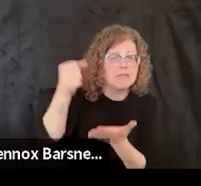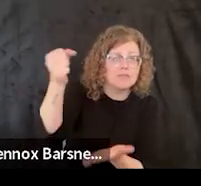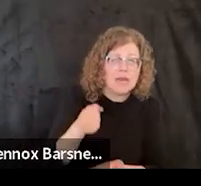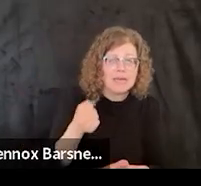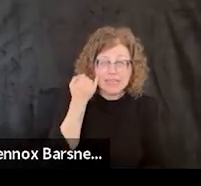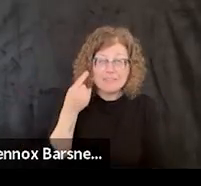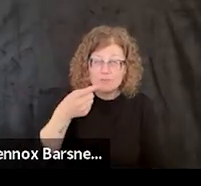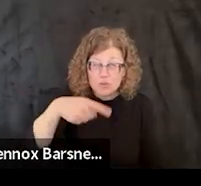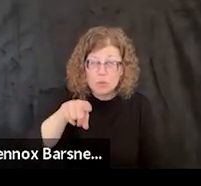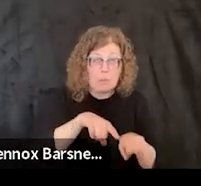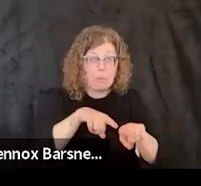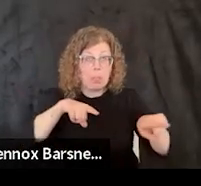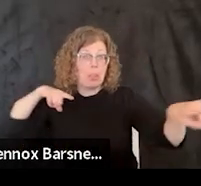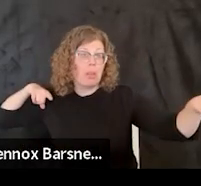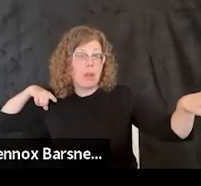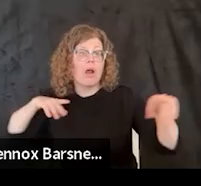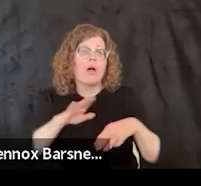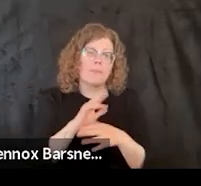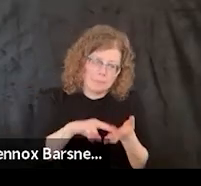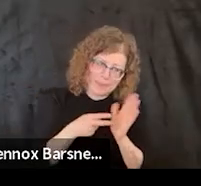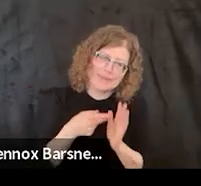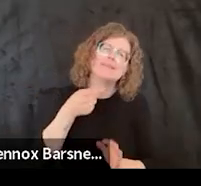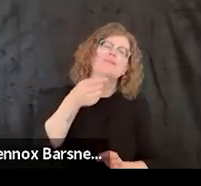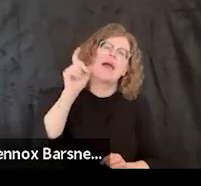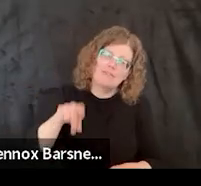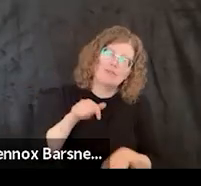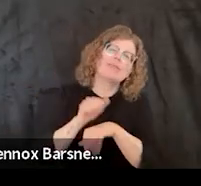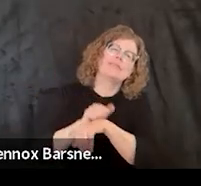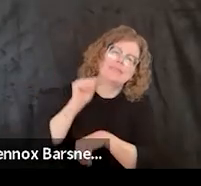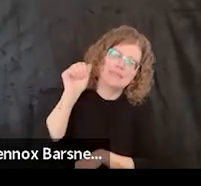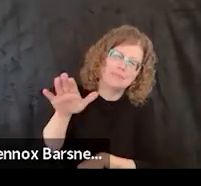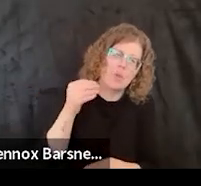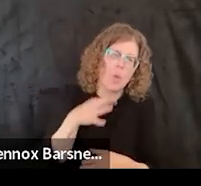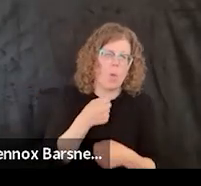before applying or be granted an extension on your final report.